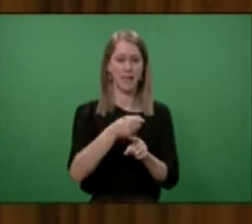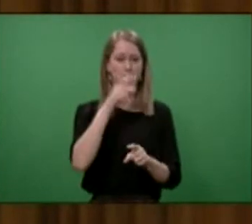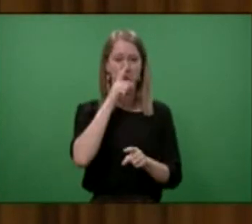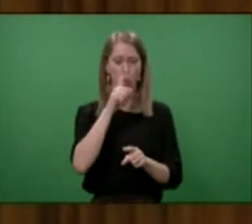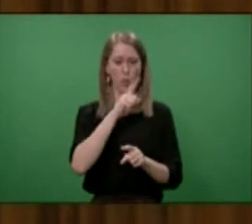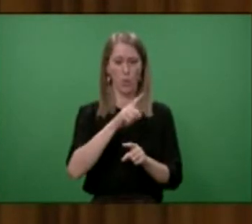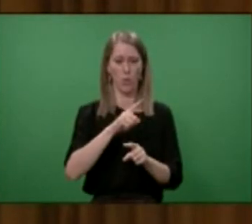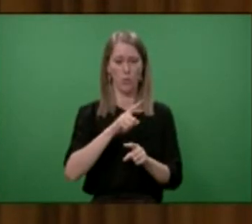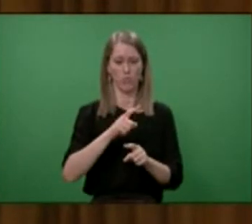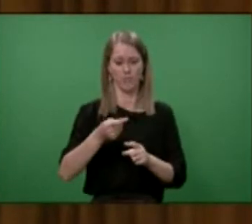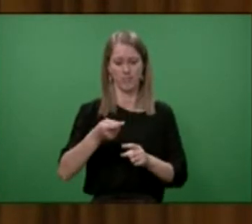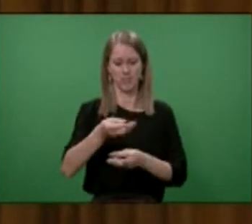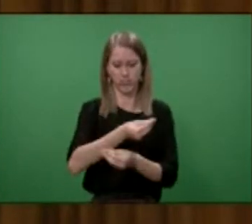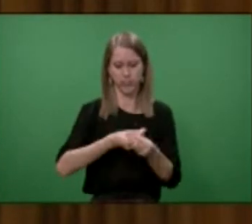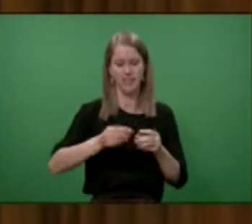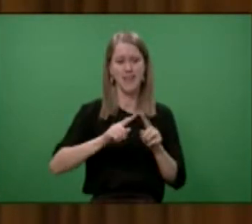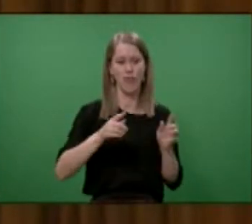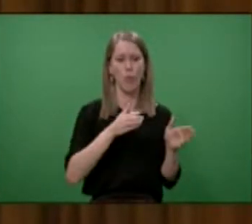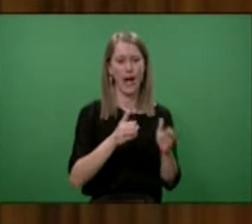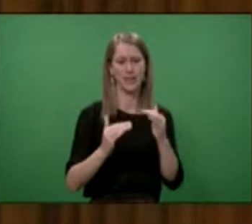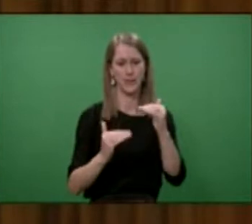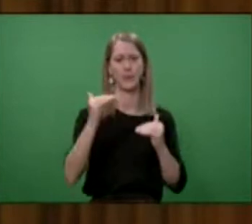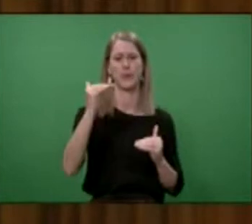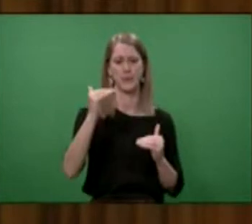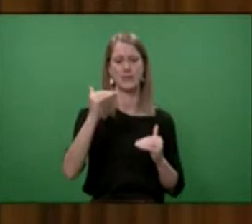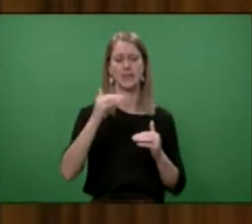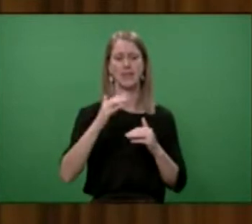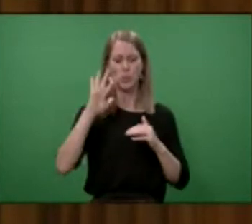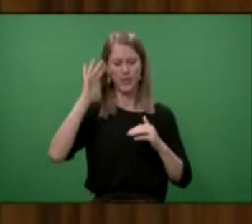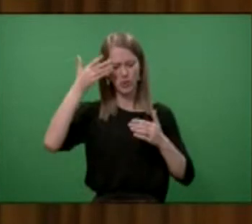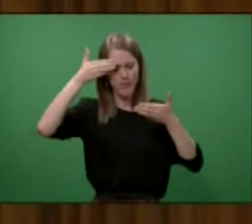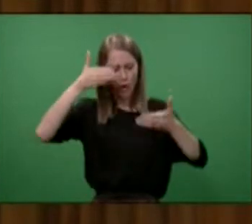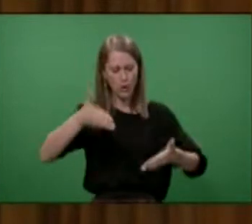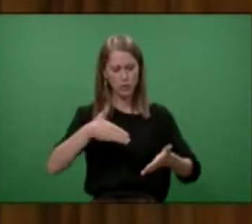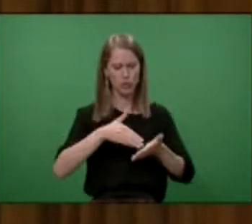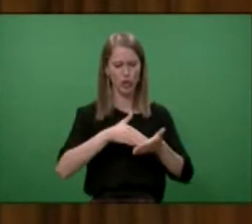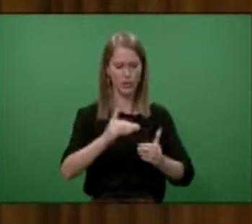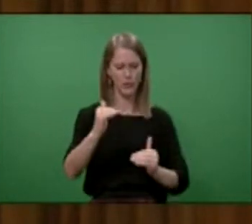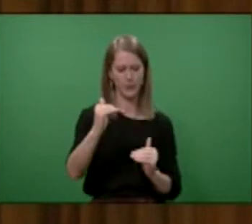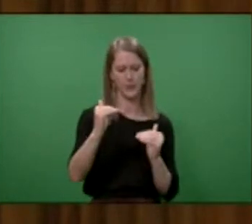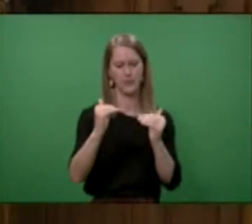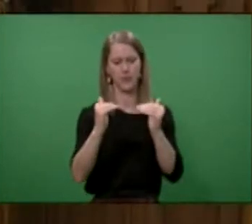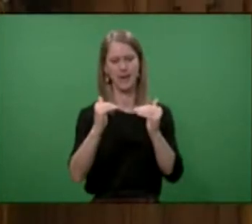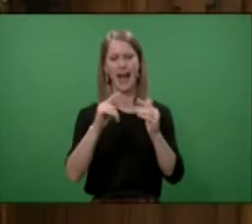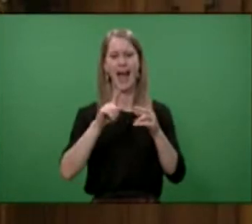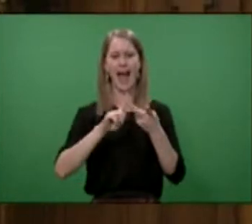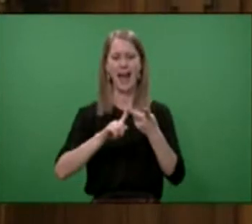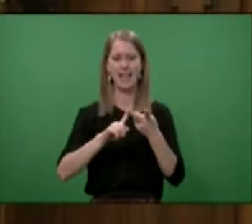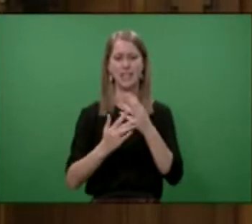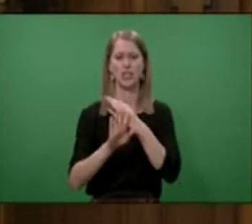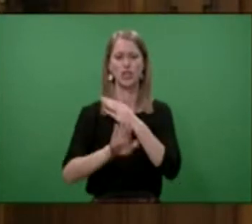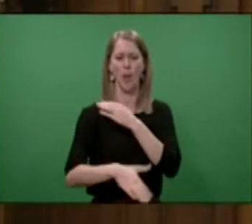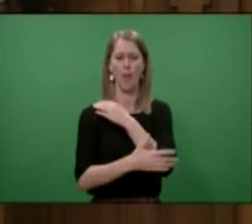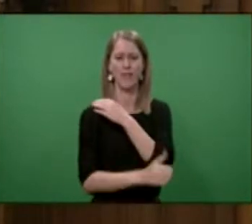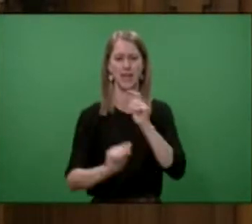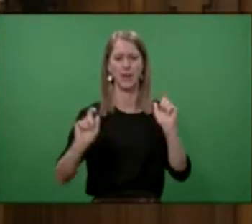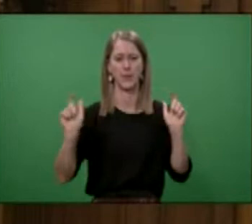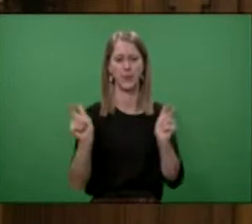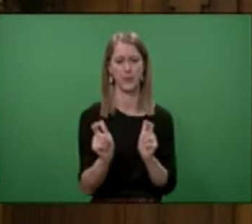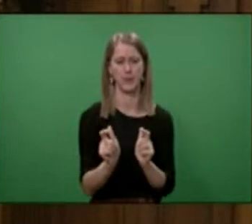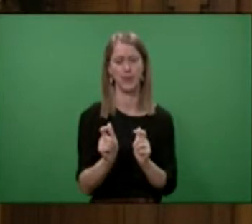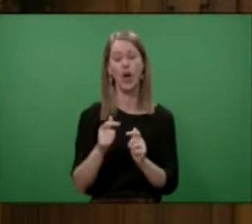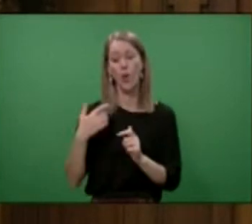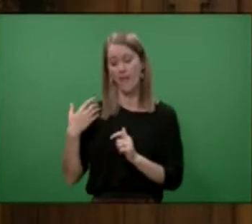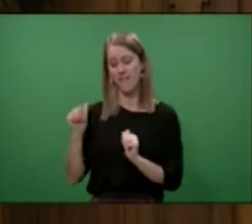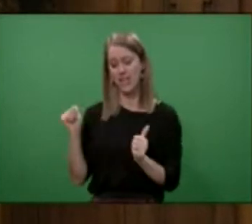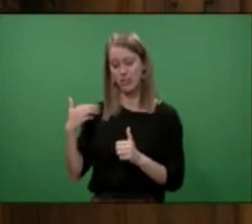focus and determination in reducing inequality and addressing child poverty. Progress has been made, but